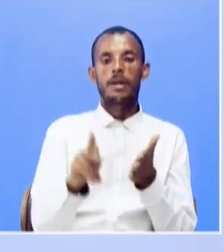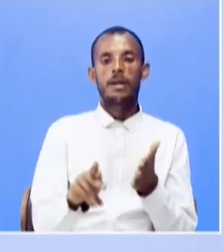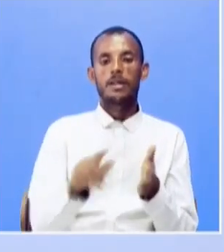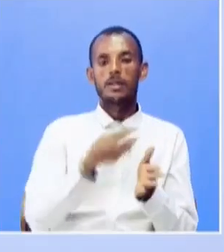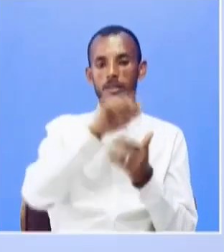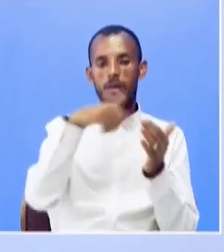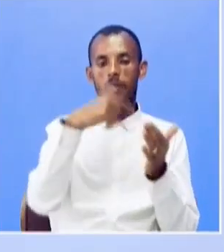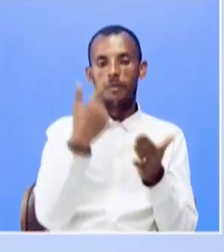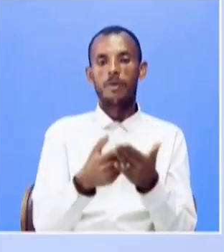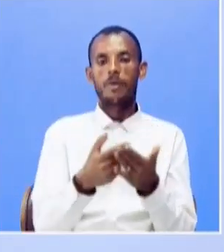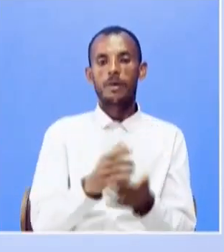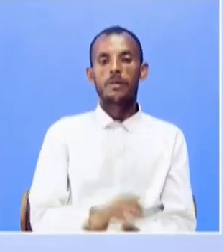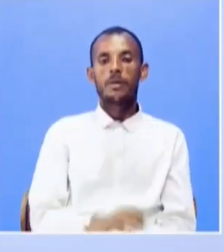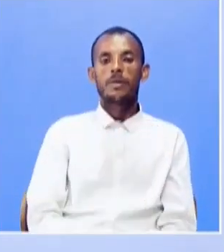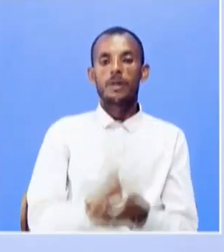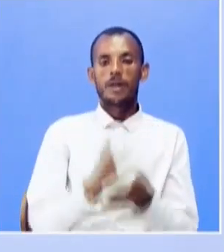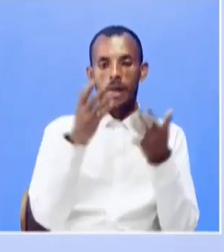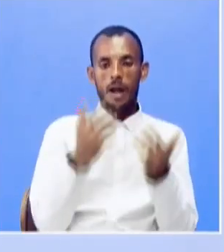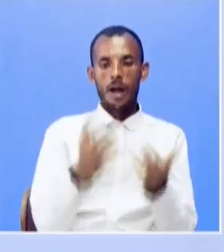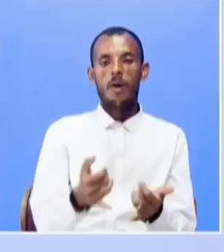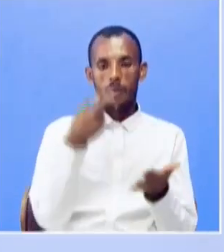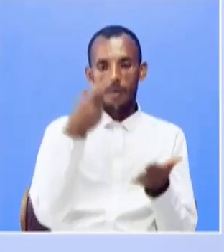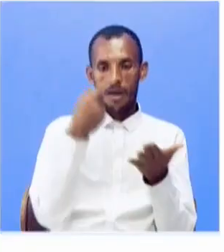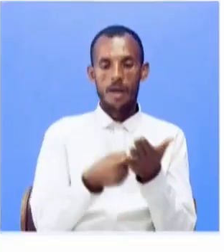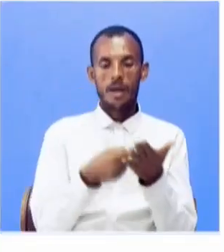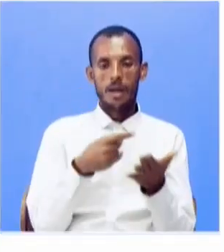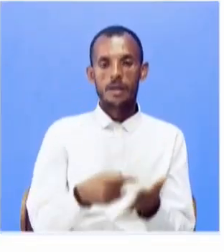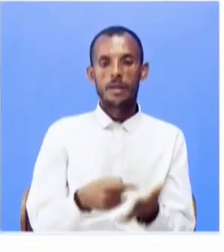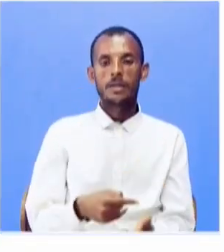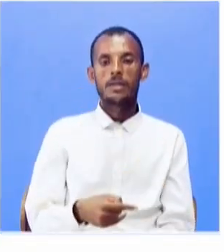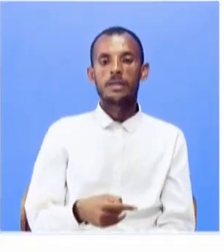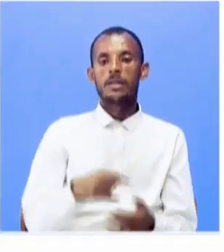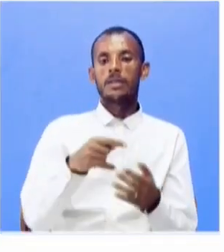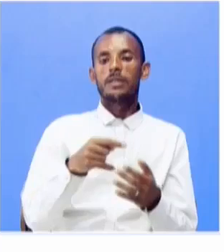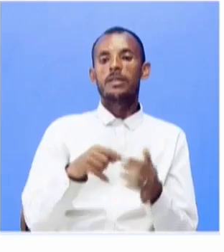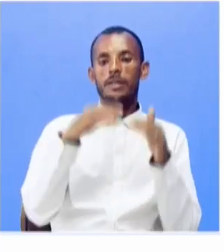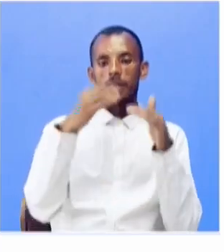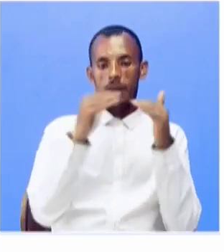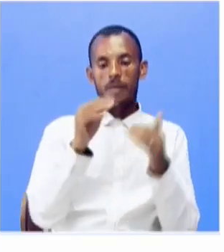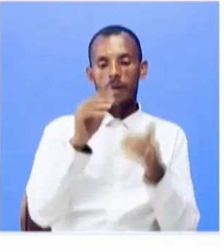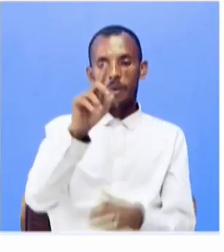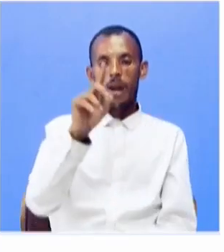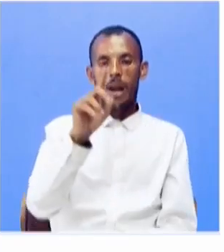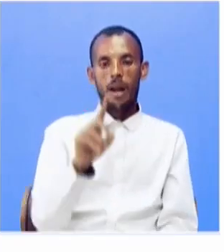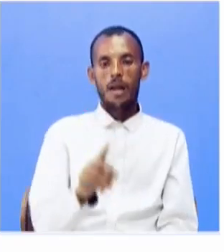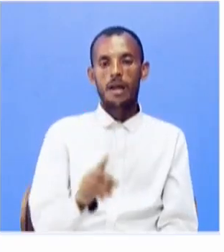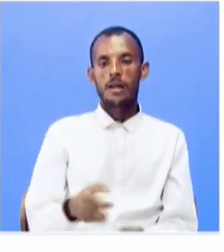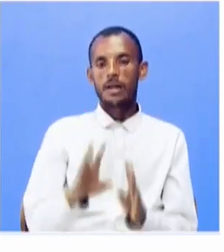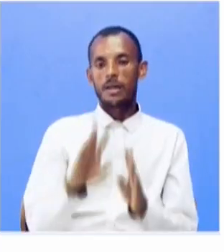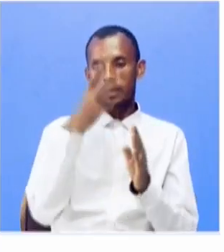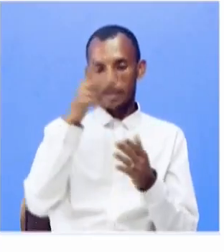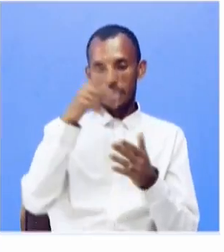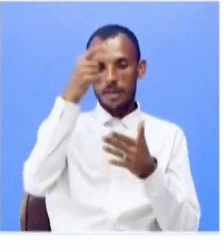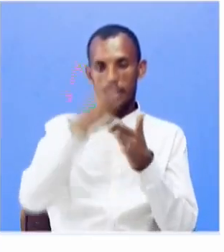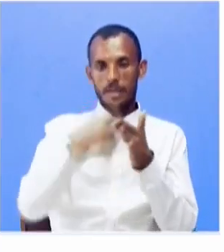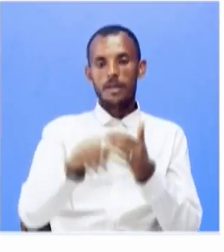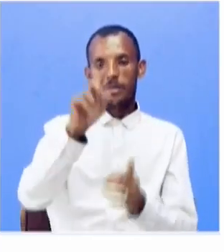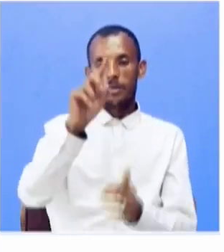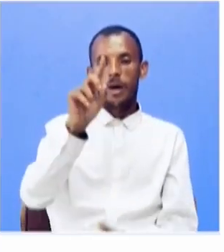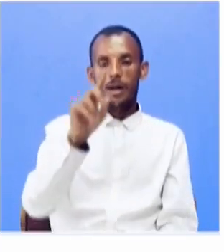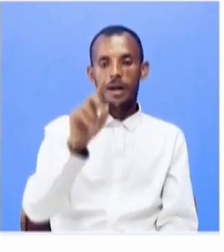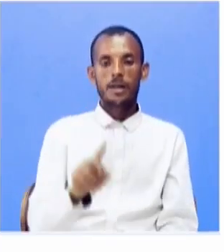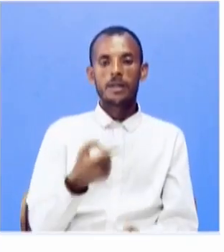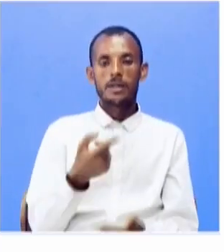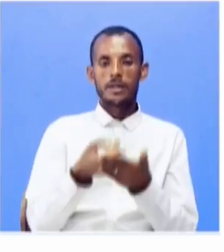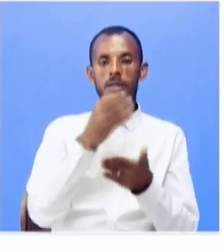Therefore, now here for interval 1, let's assume to say tax 1. This is